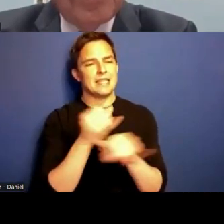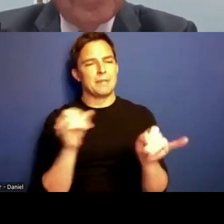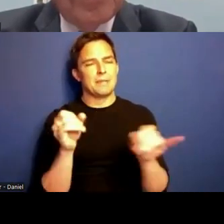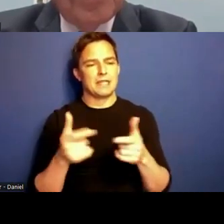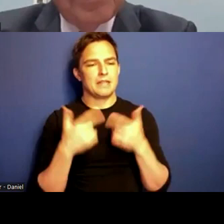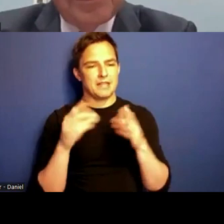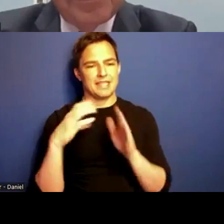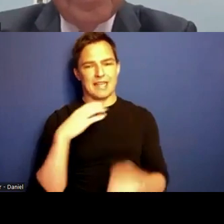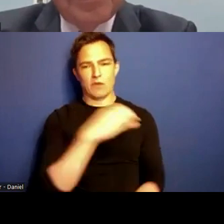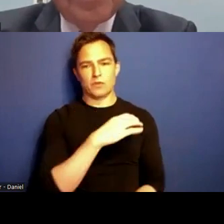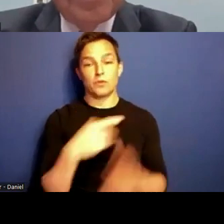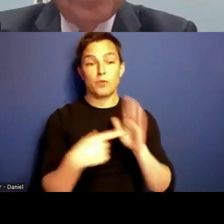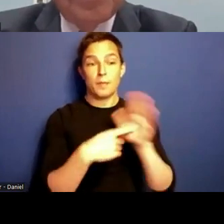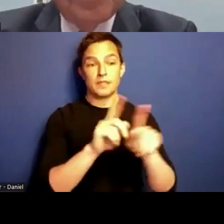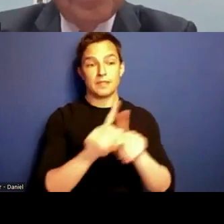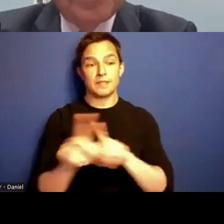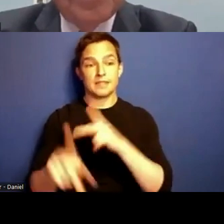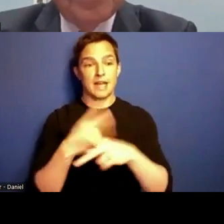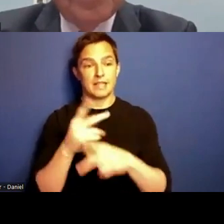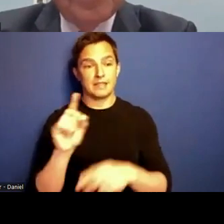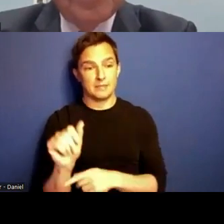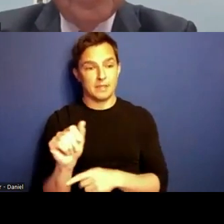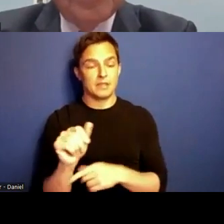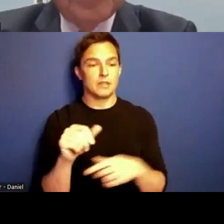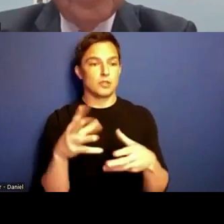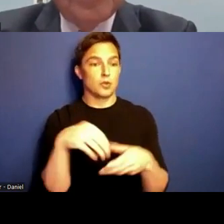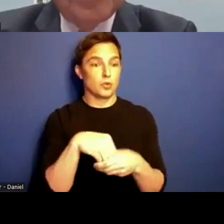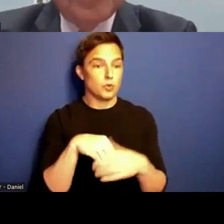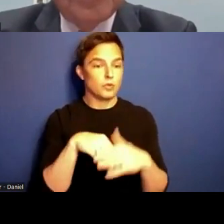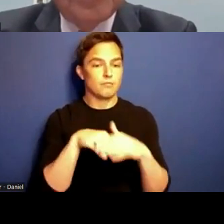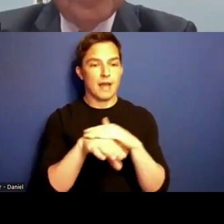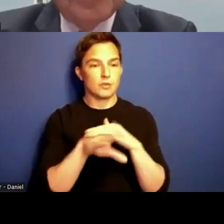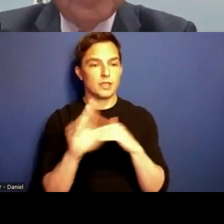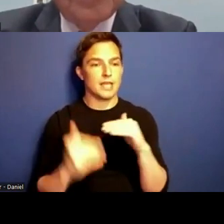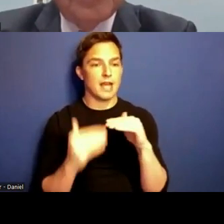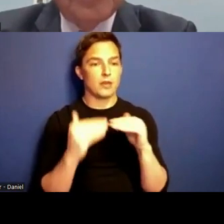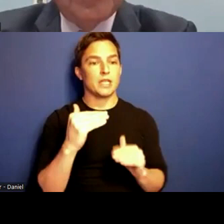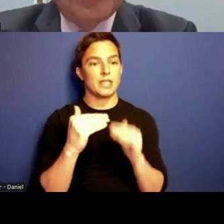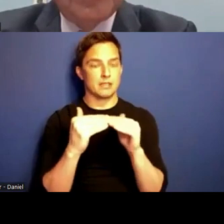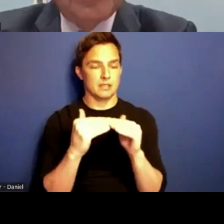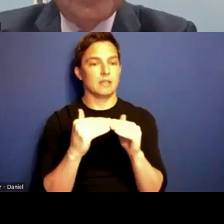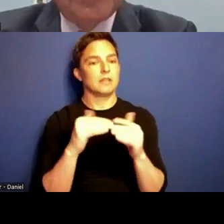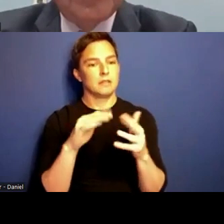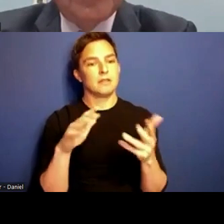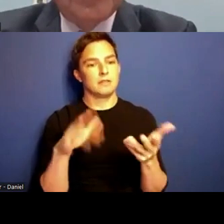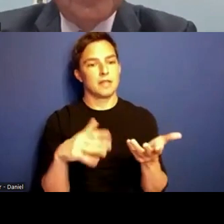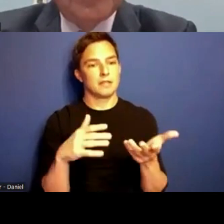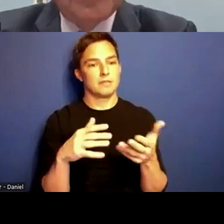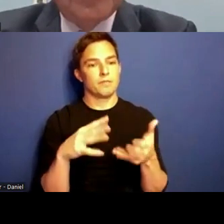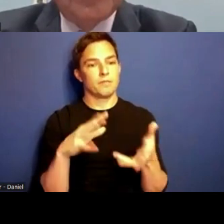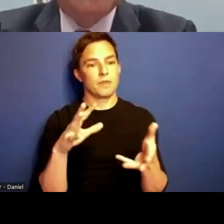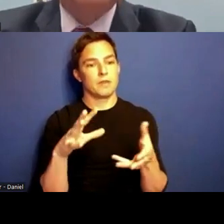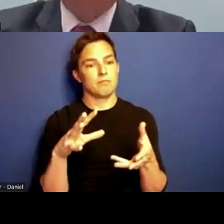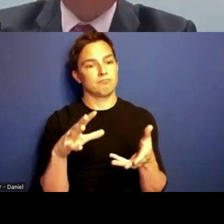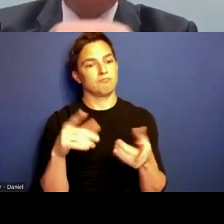with all types of disabilities to improve access and equity, which is the pillar of